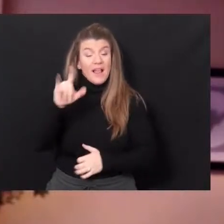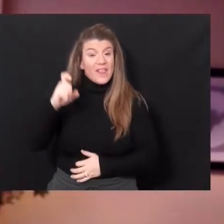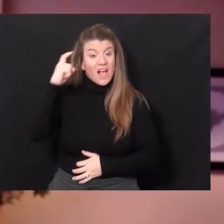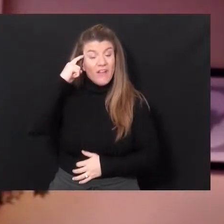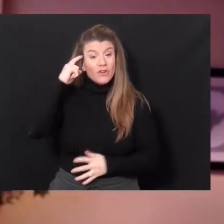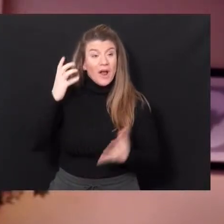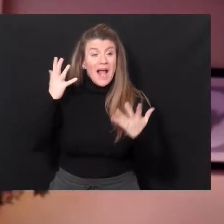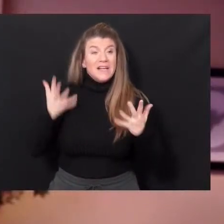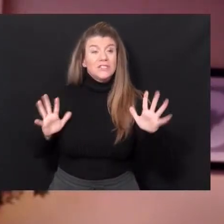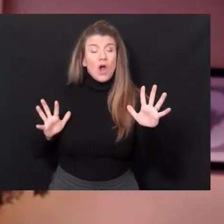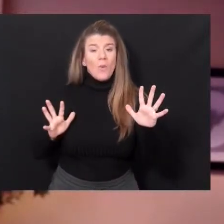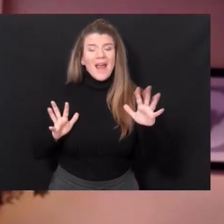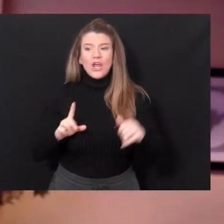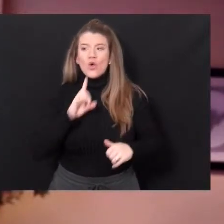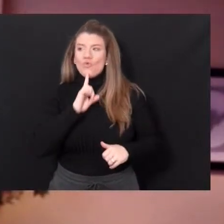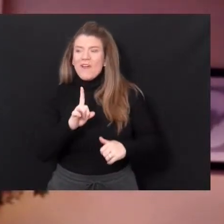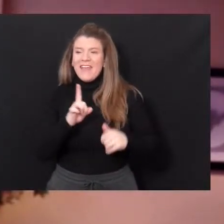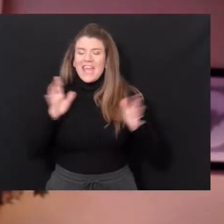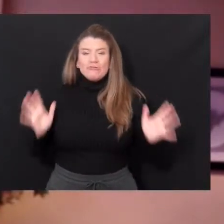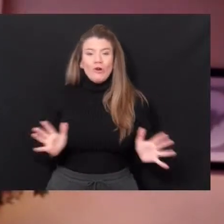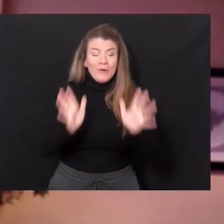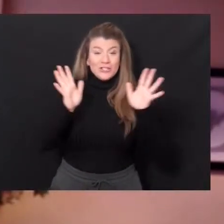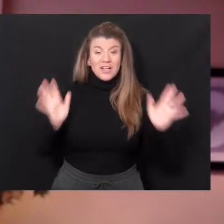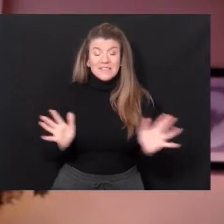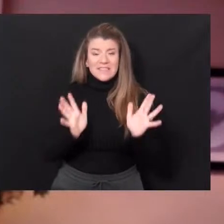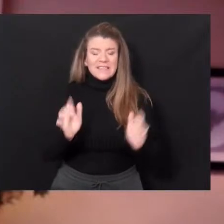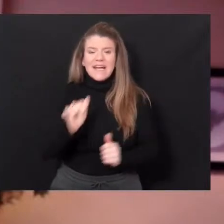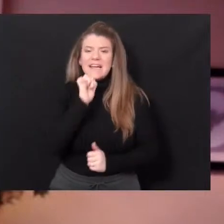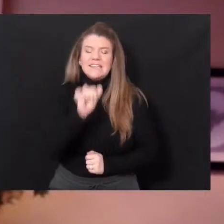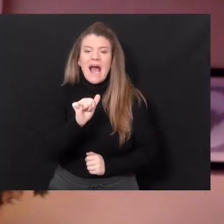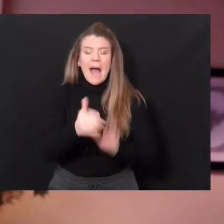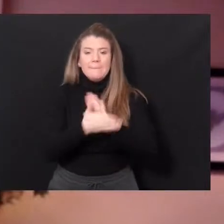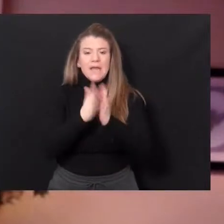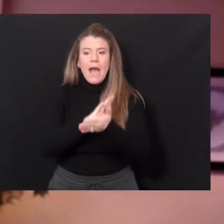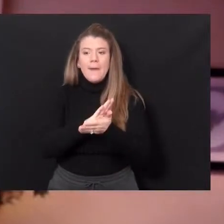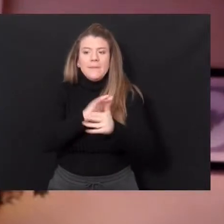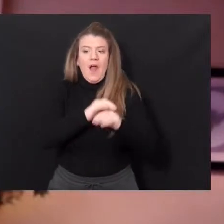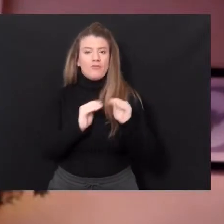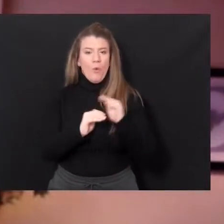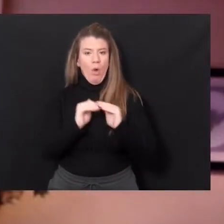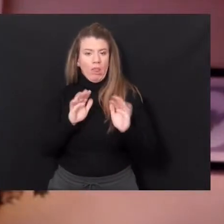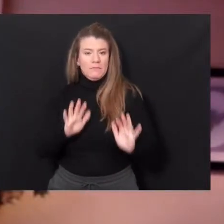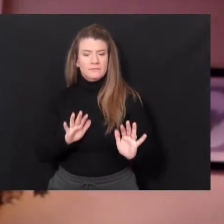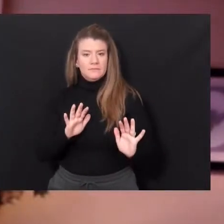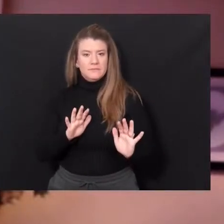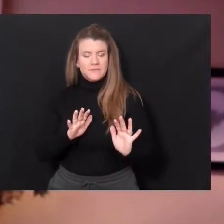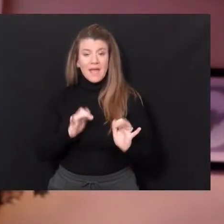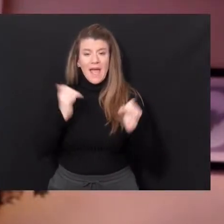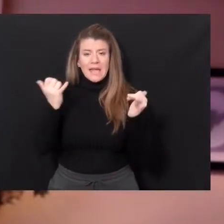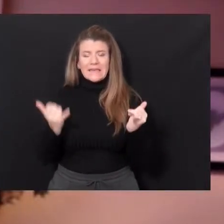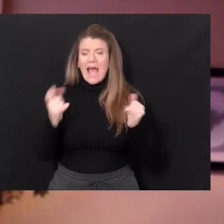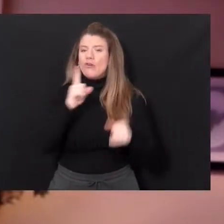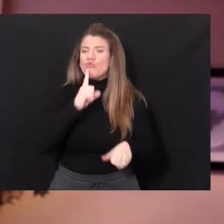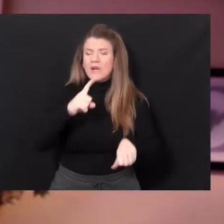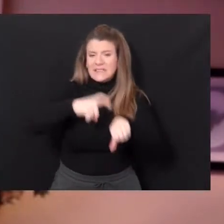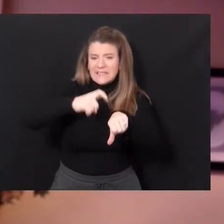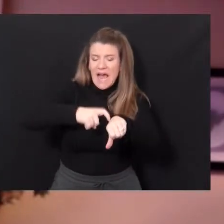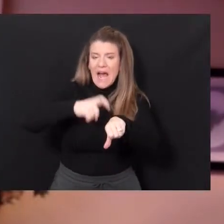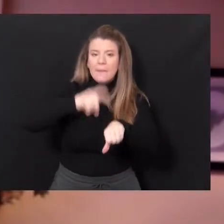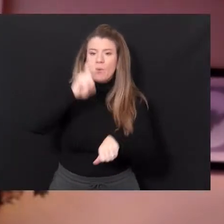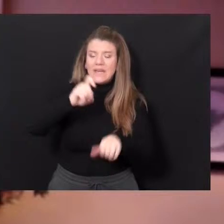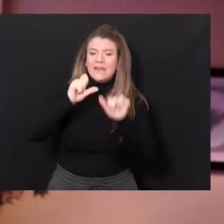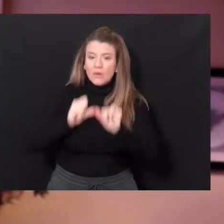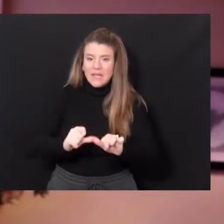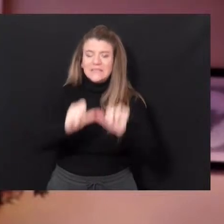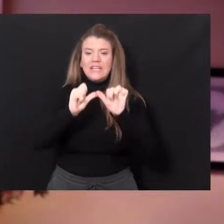has really encouraged us, is to not become complacent. It is really the time that we need to continue to